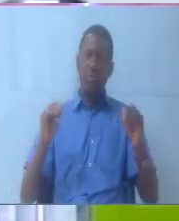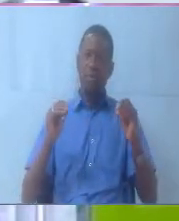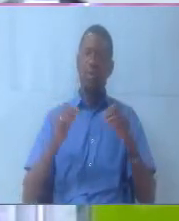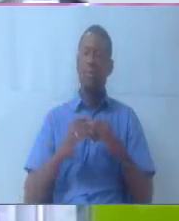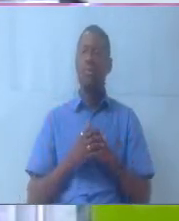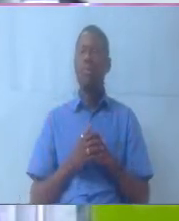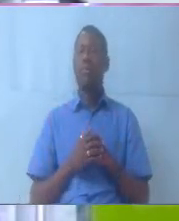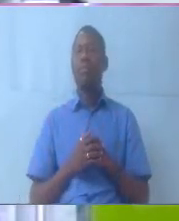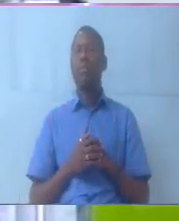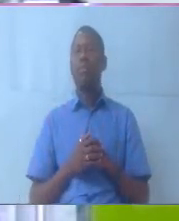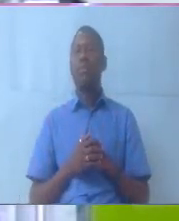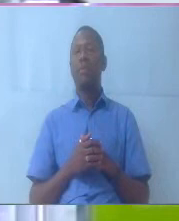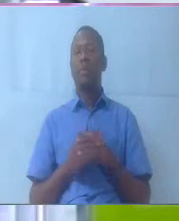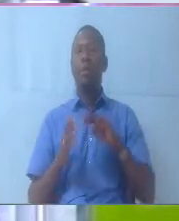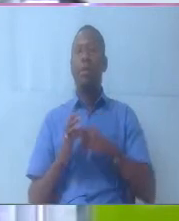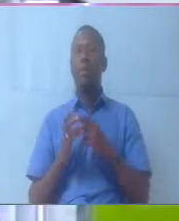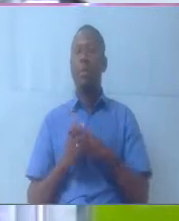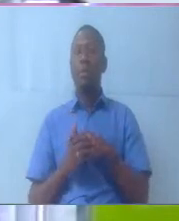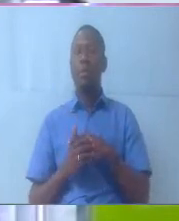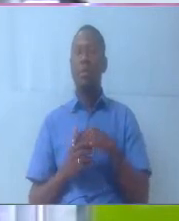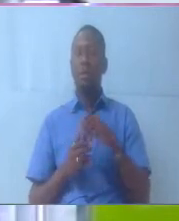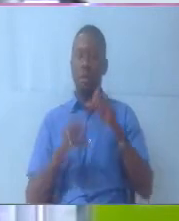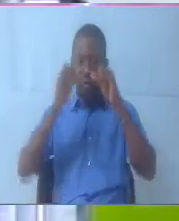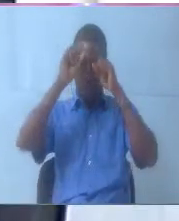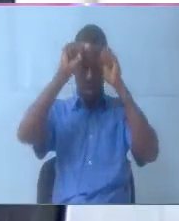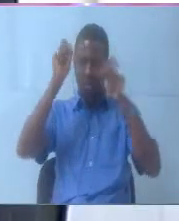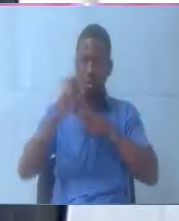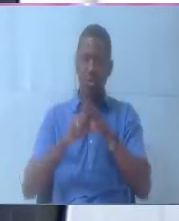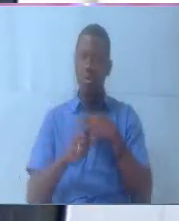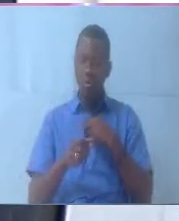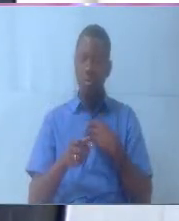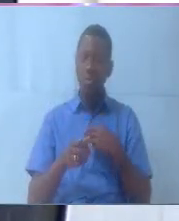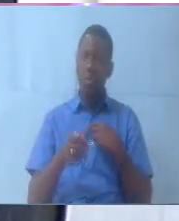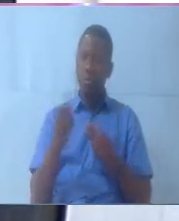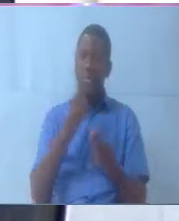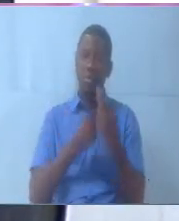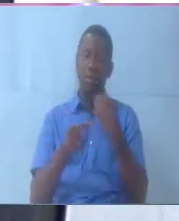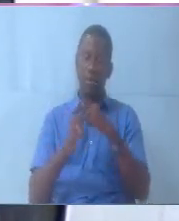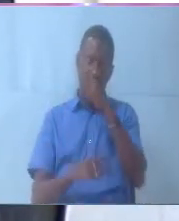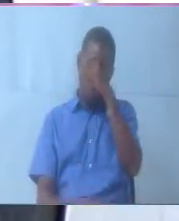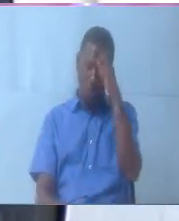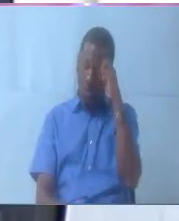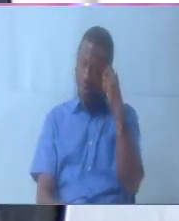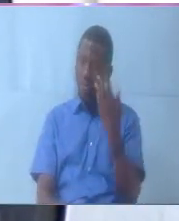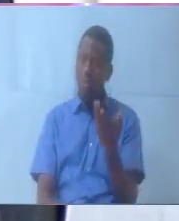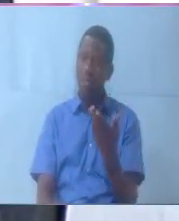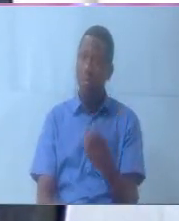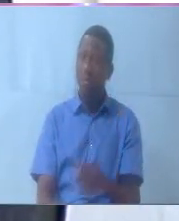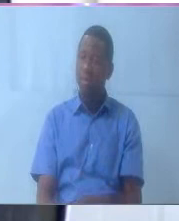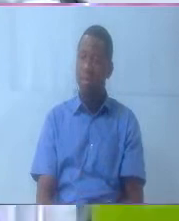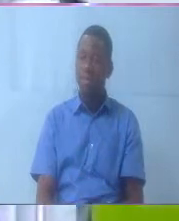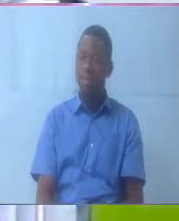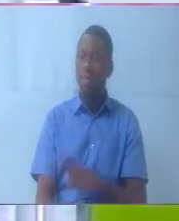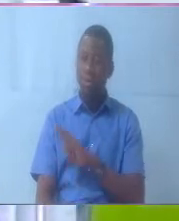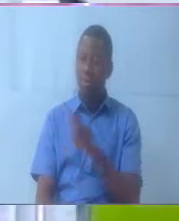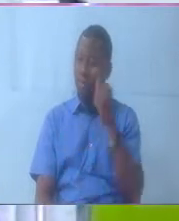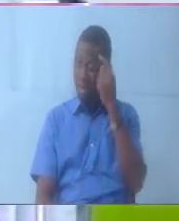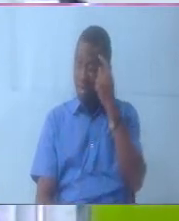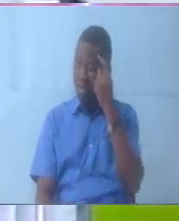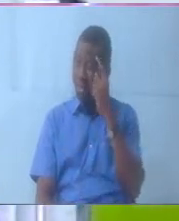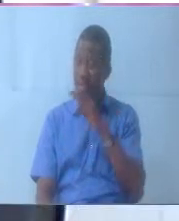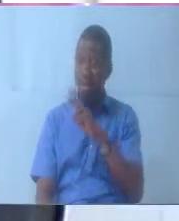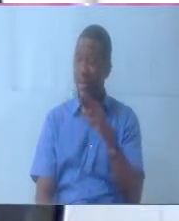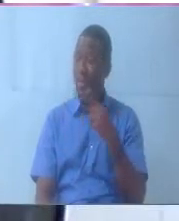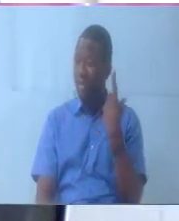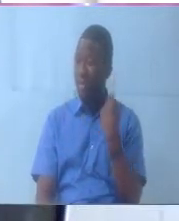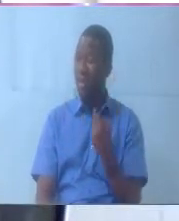Munde manne murundi nan do ko la kotanke. I don't think they would like me to come back Malla fi be malla lay be lafila purunde nga murunna. until the change of